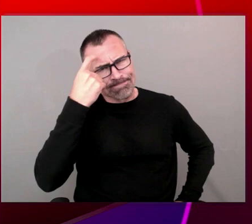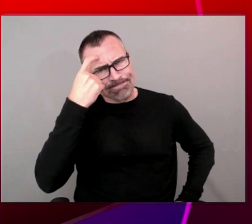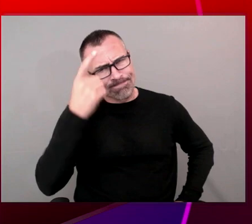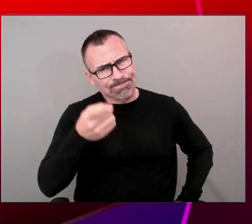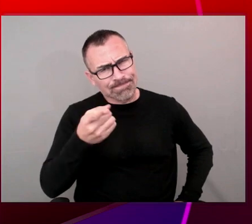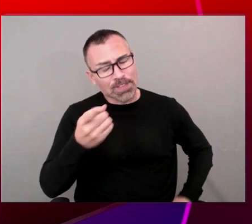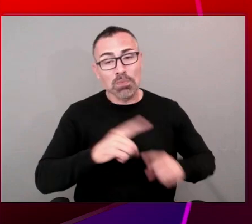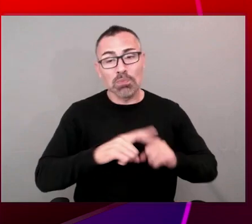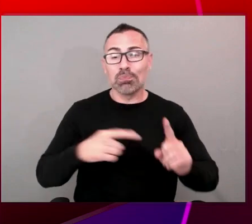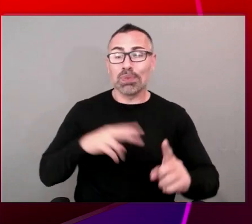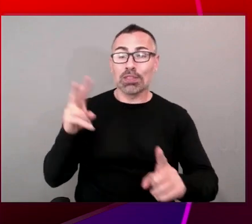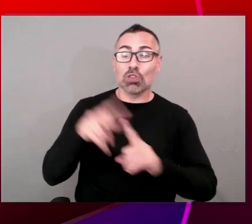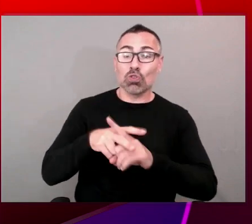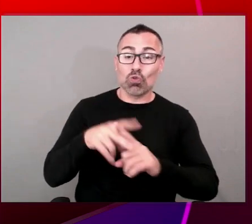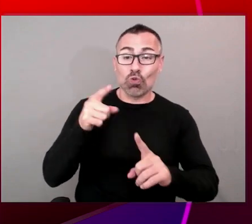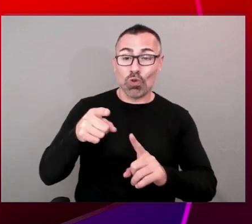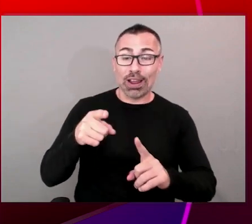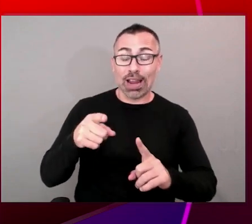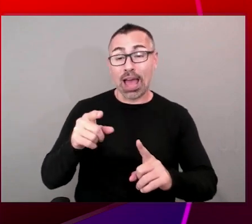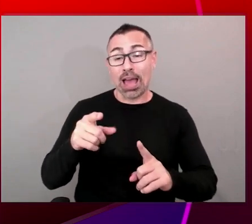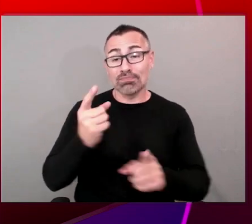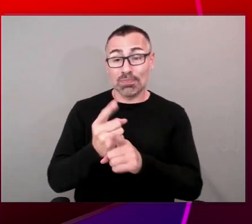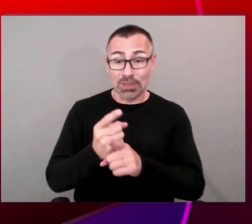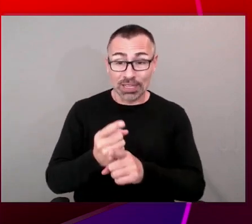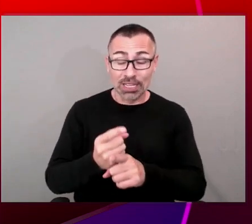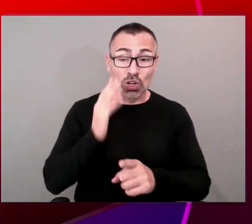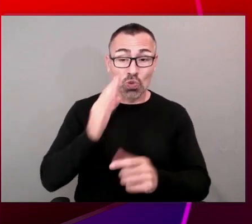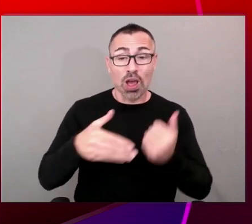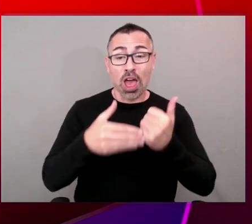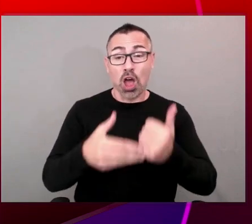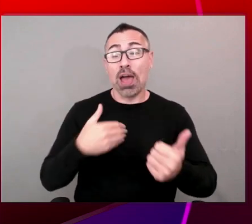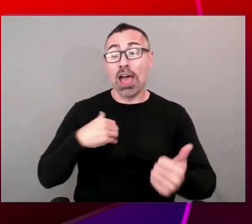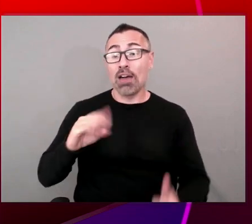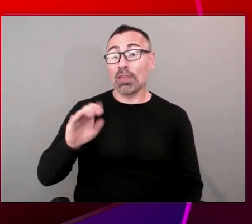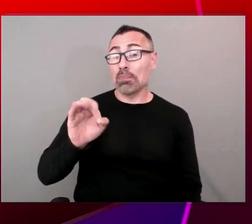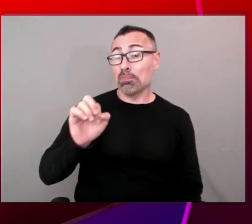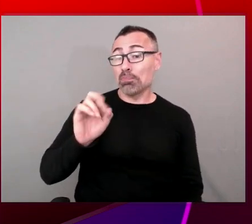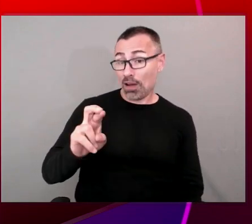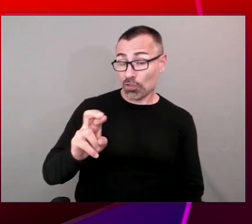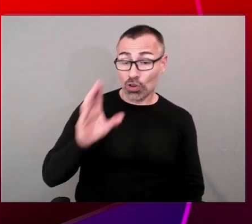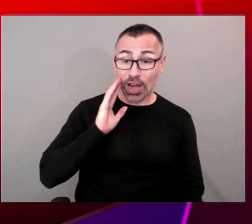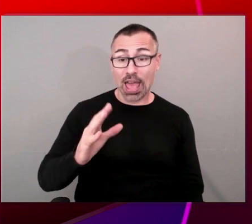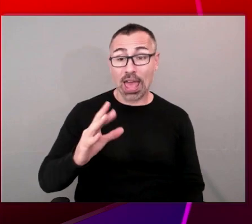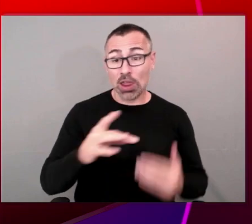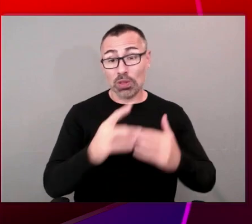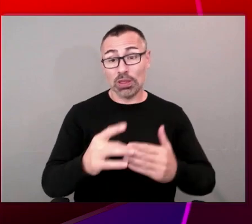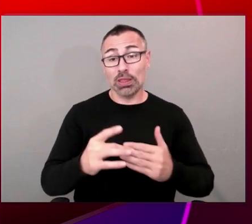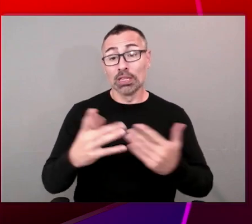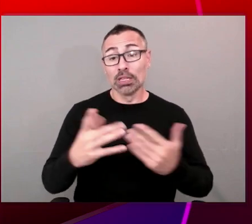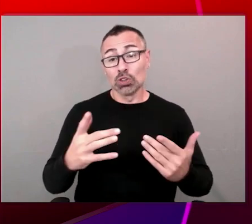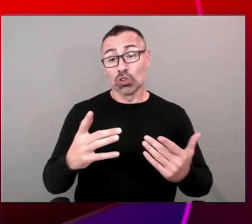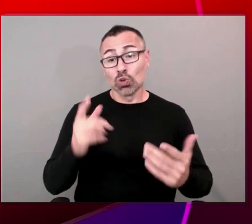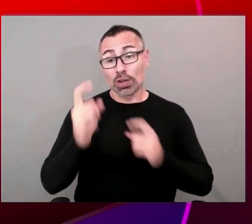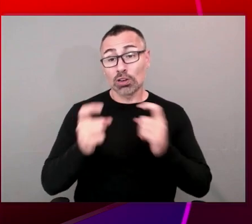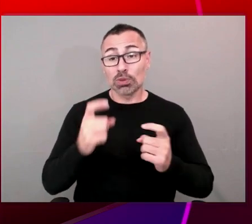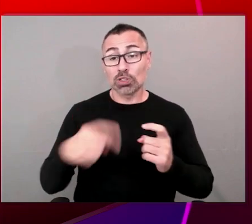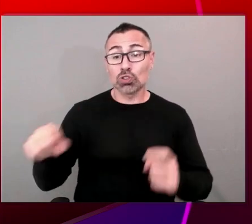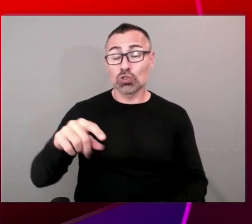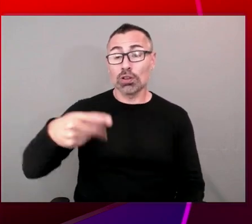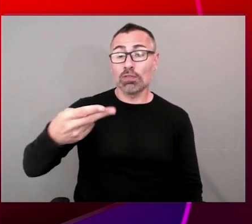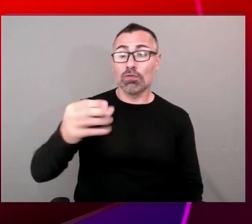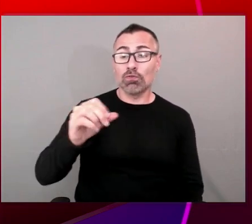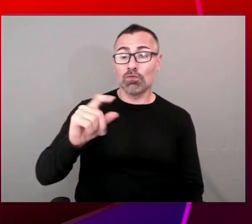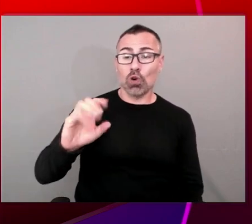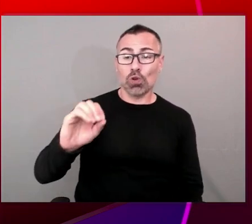you that HTTP keep alive buffer, and it even led to a contribution to the Boto 3 open source library